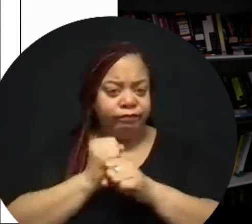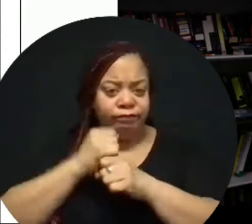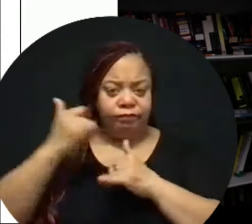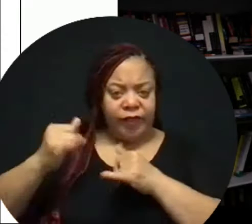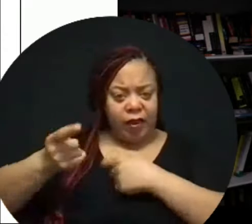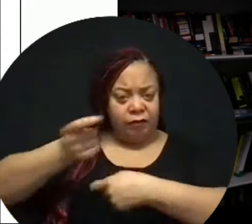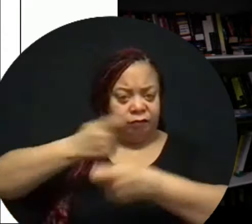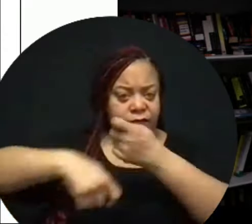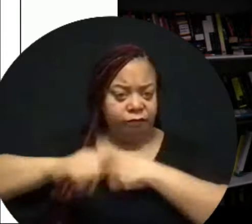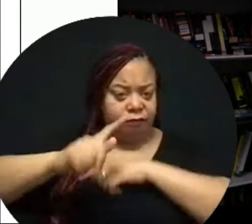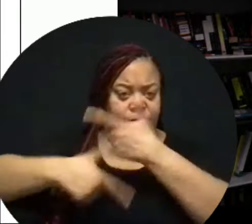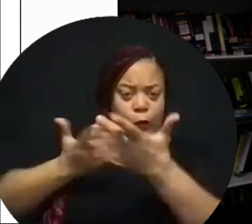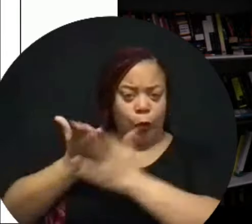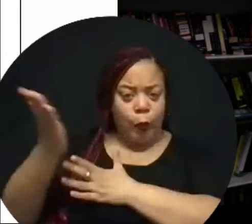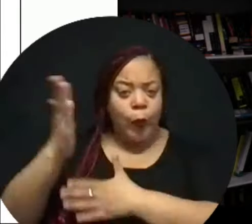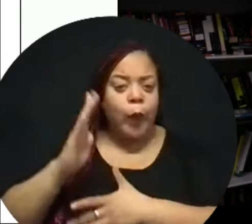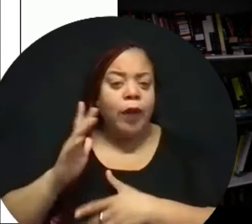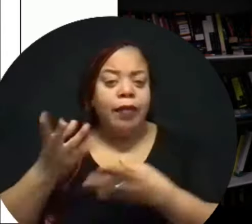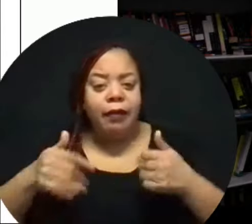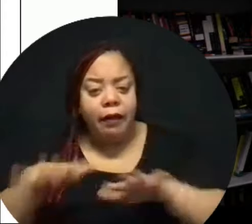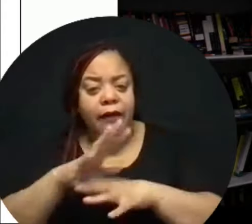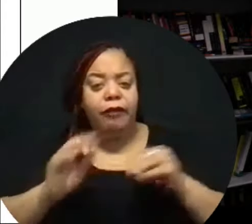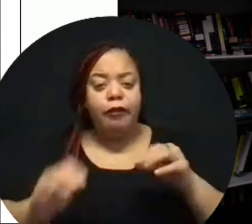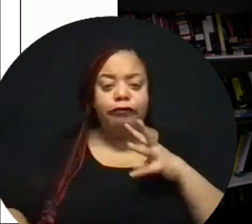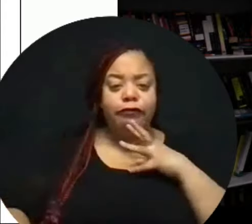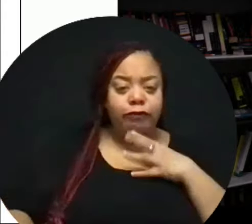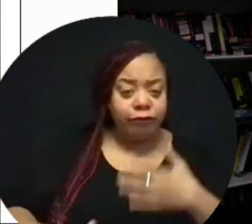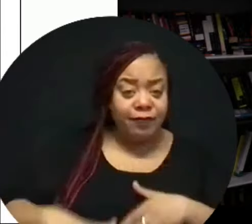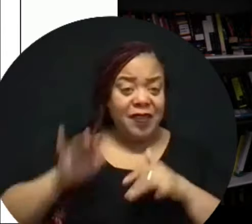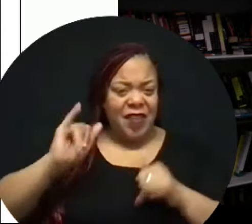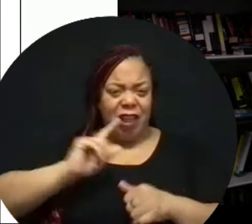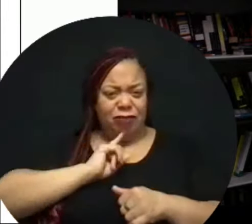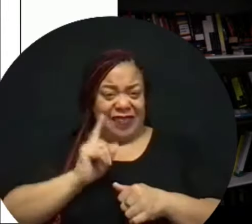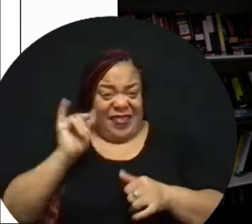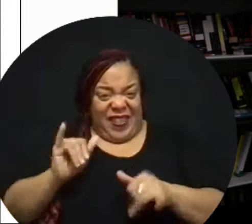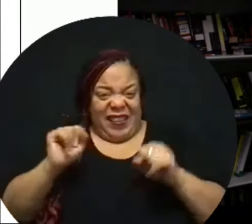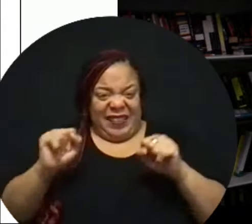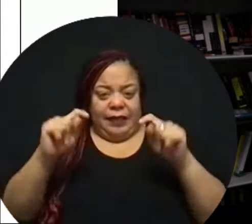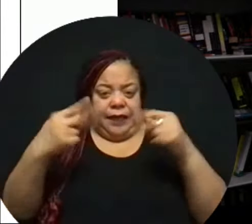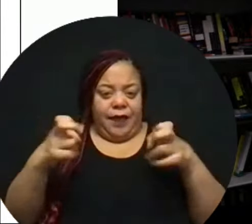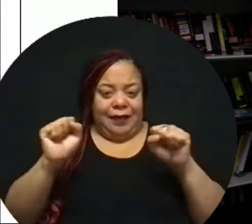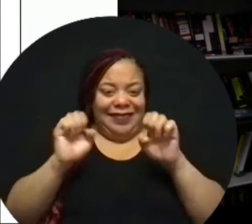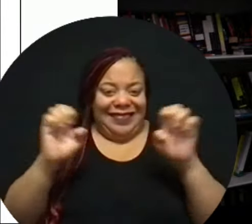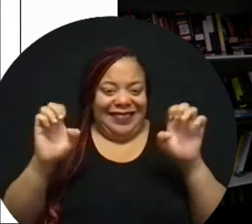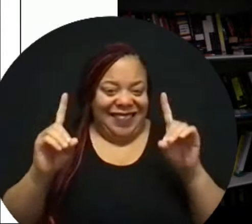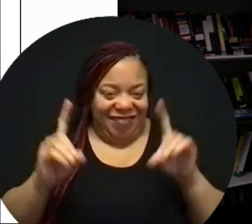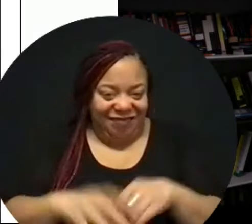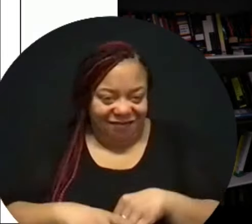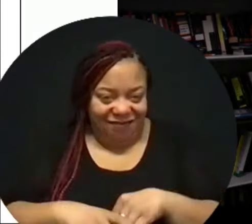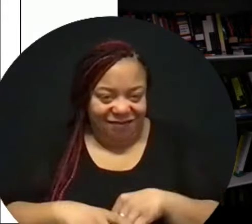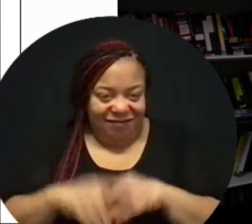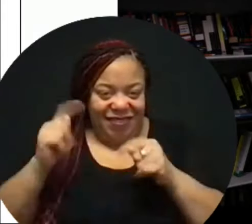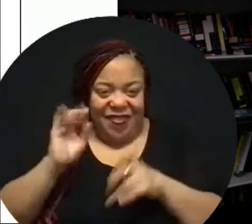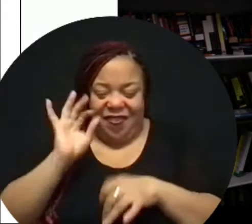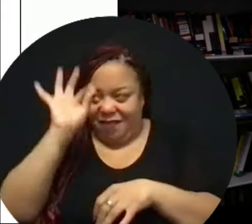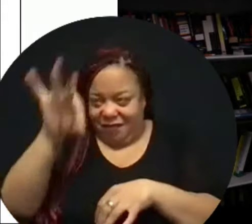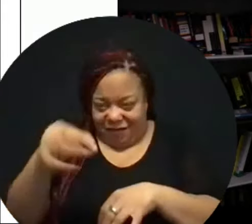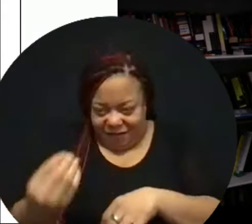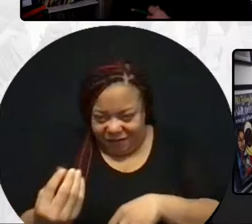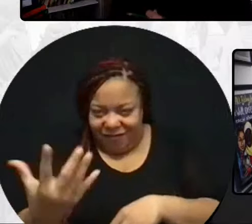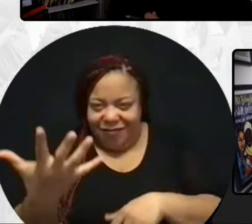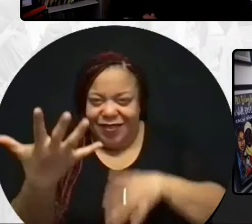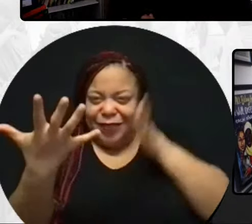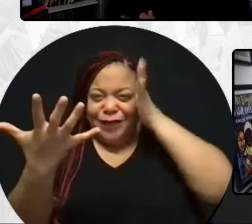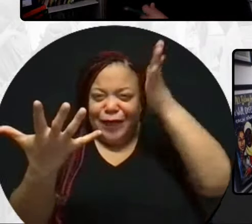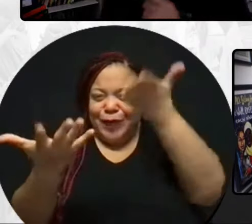feed ourselves collectively, to care for each other, to it is the future. So thank you.